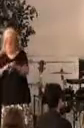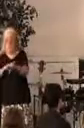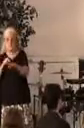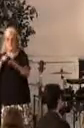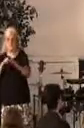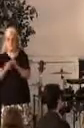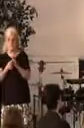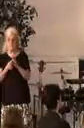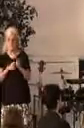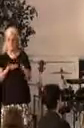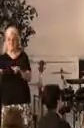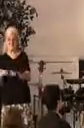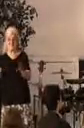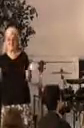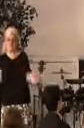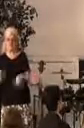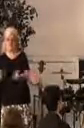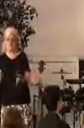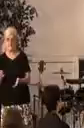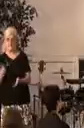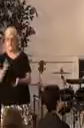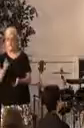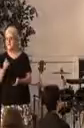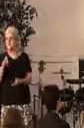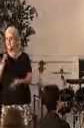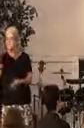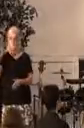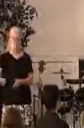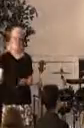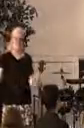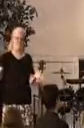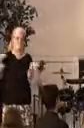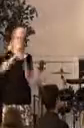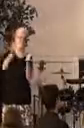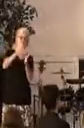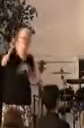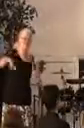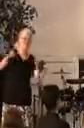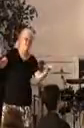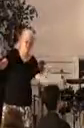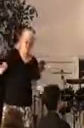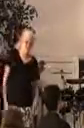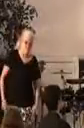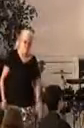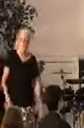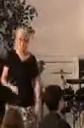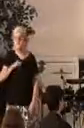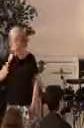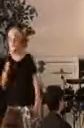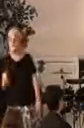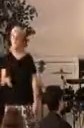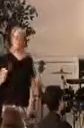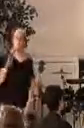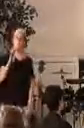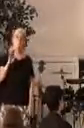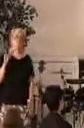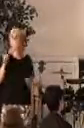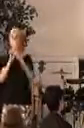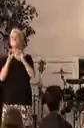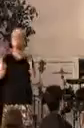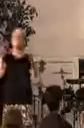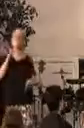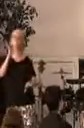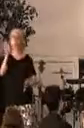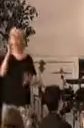It does not require great numbers. It does not require great eloquence. It does not